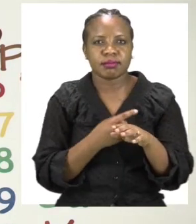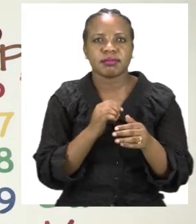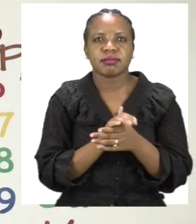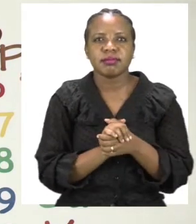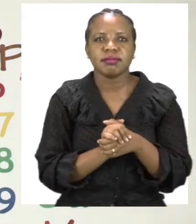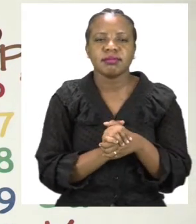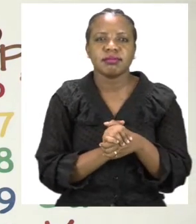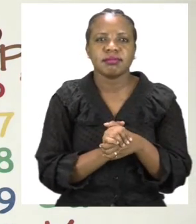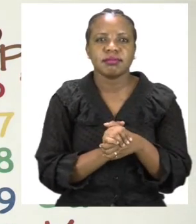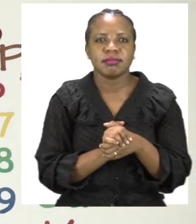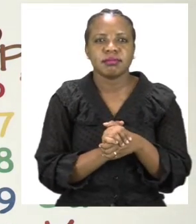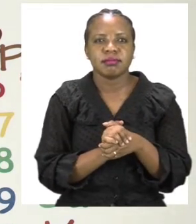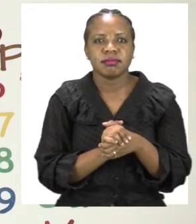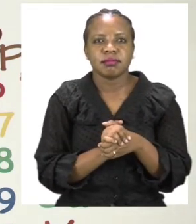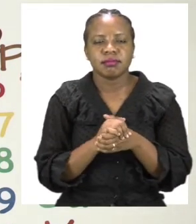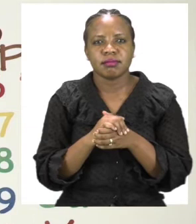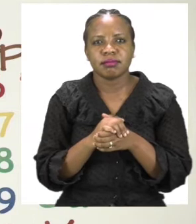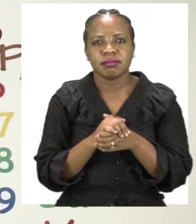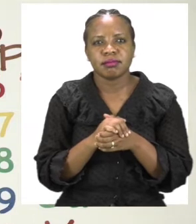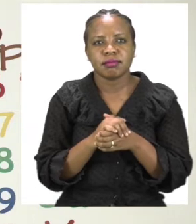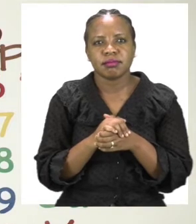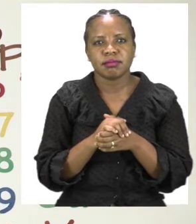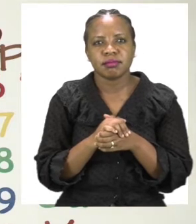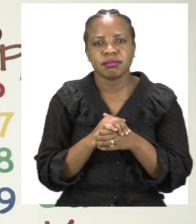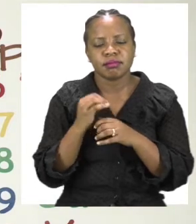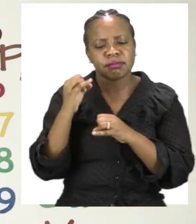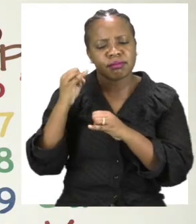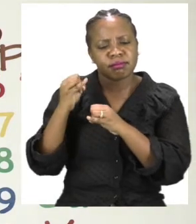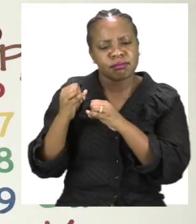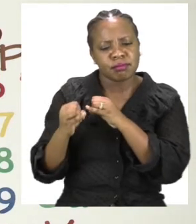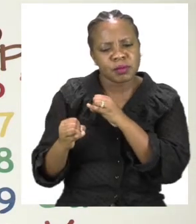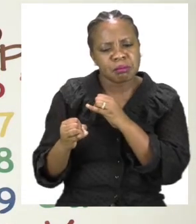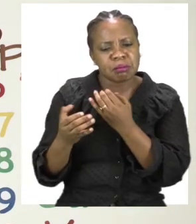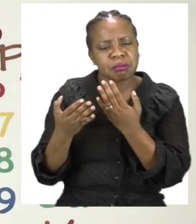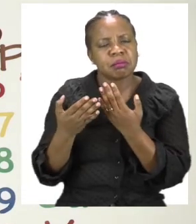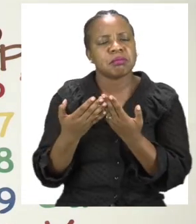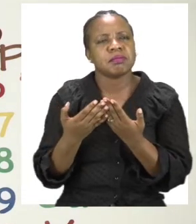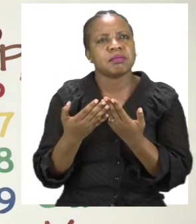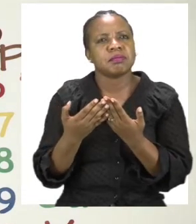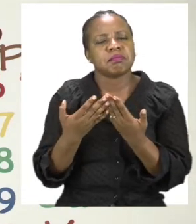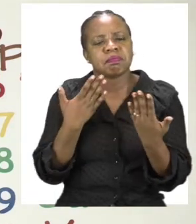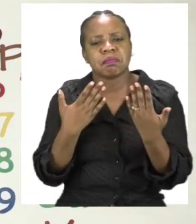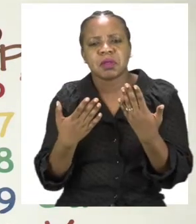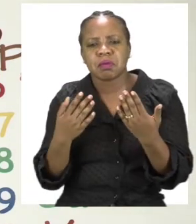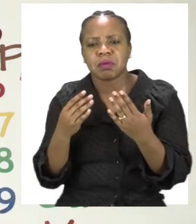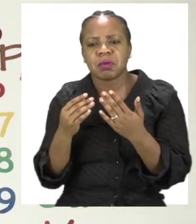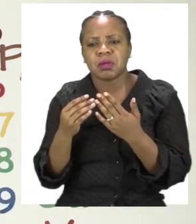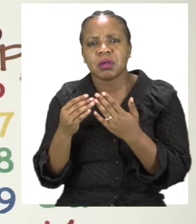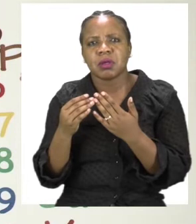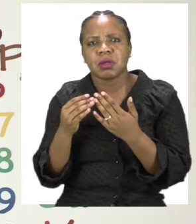Then the last thing we do is to finish or close our sentence. We can either close our sentence with